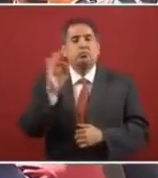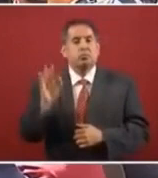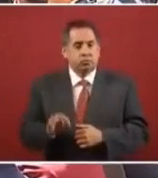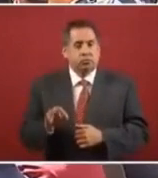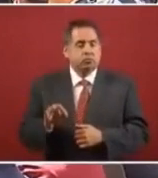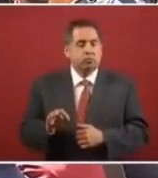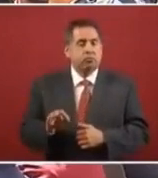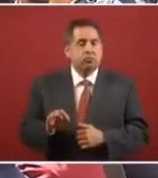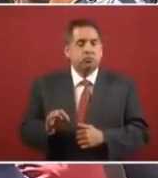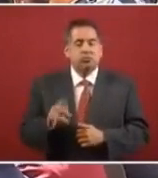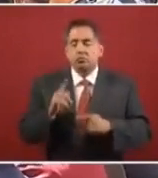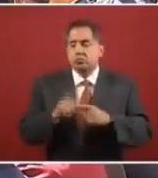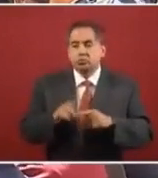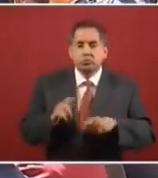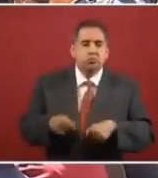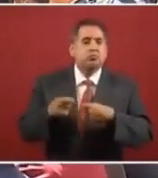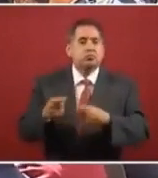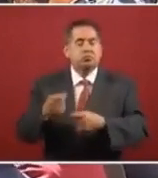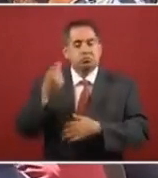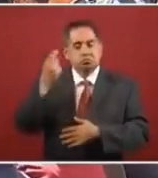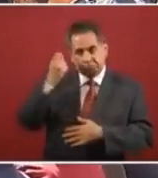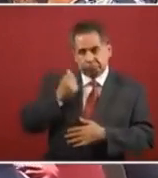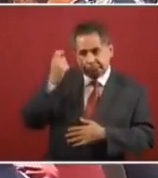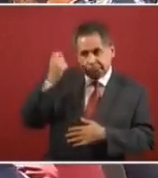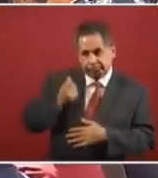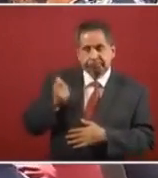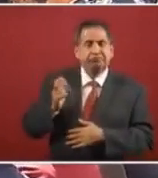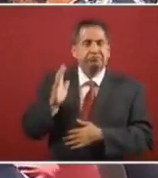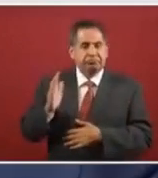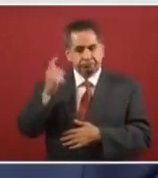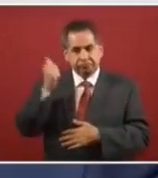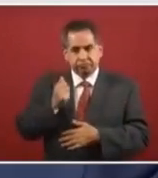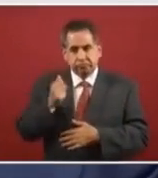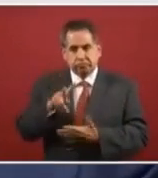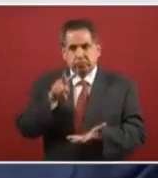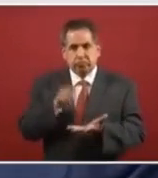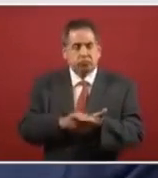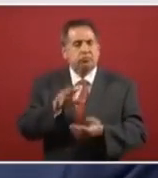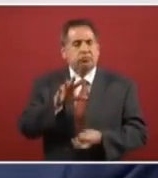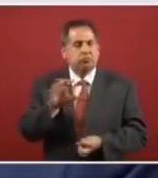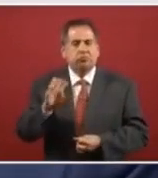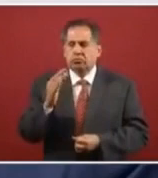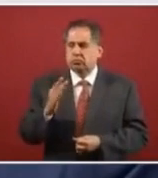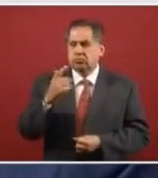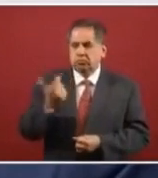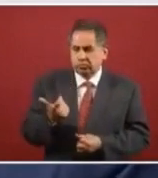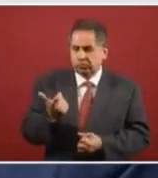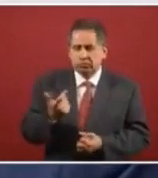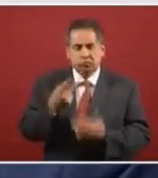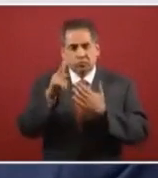four percent a total are received their pension 200